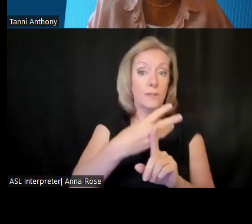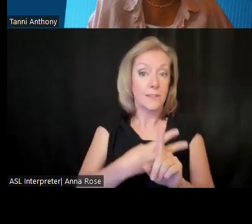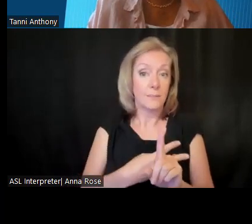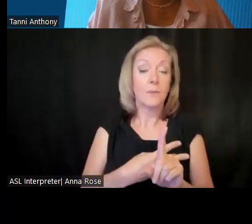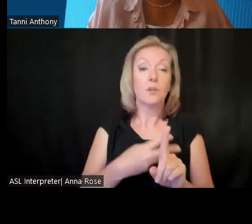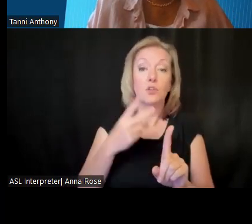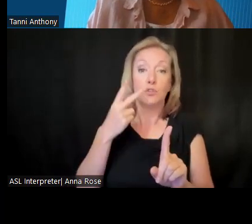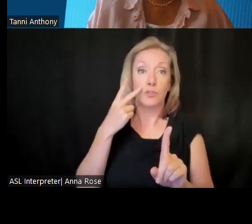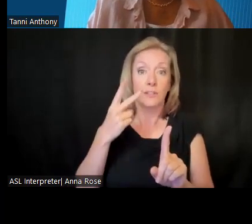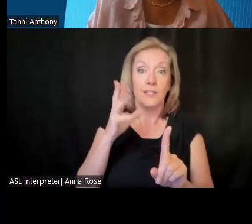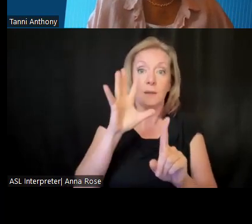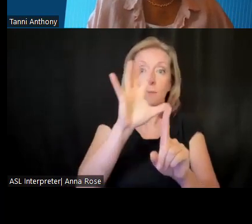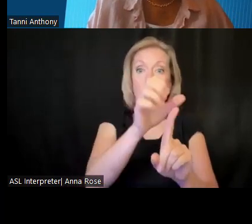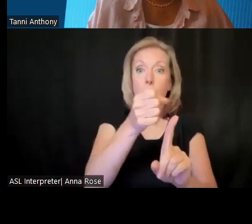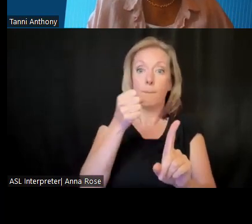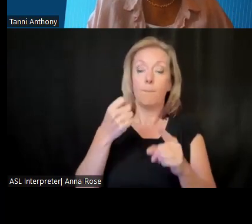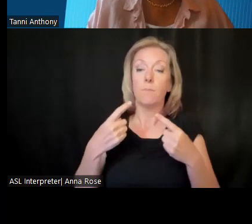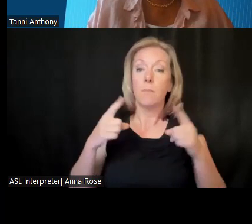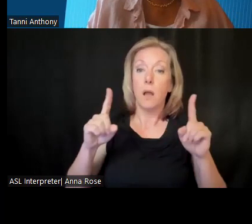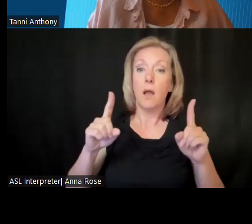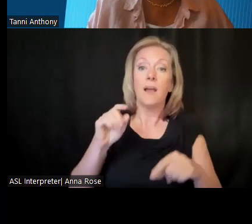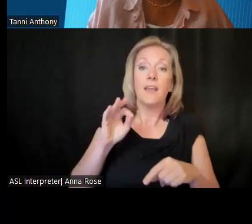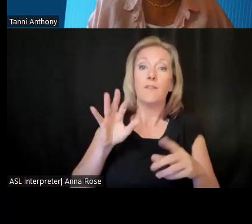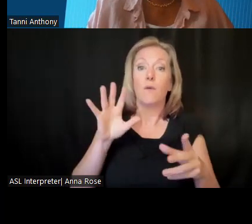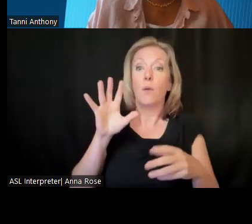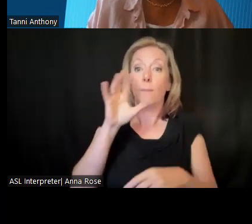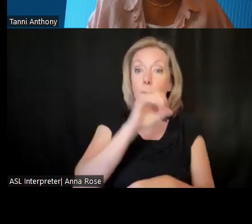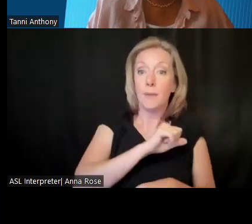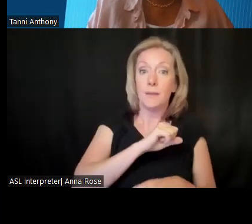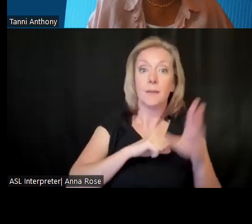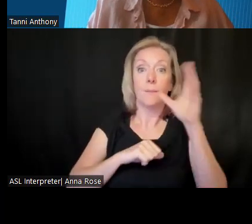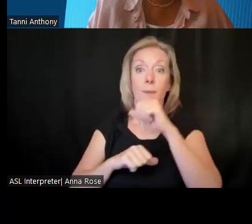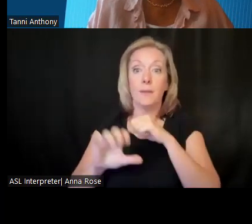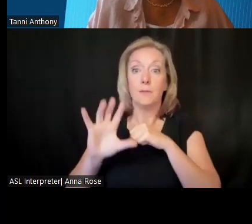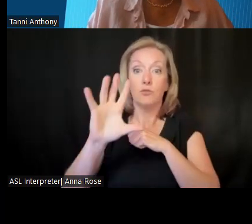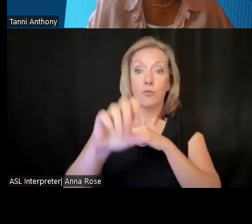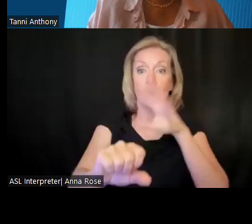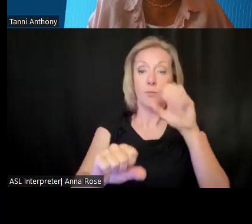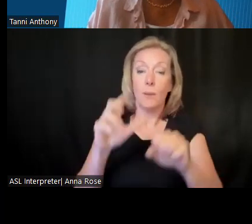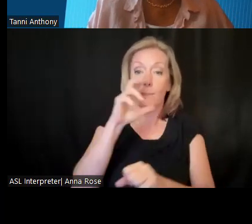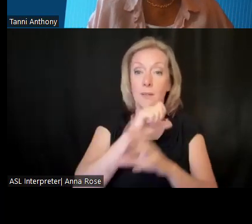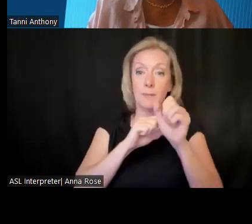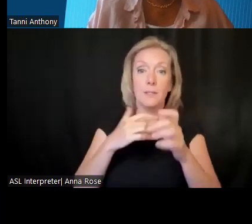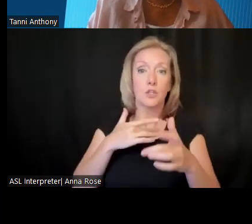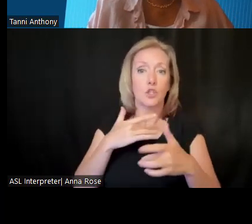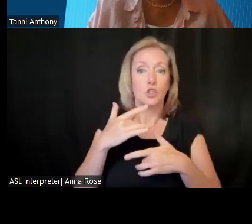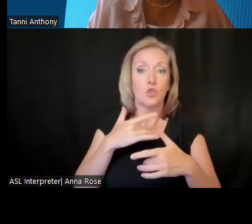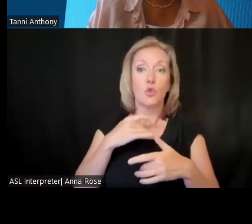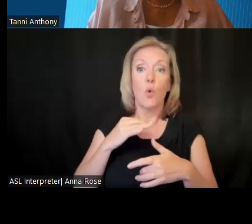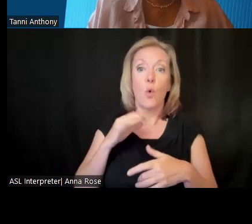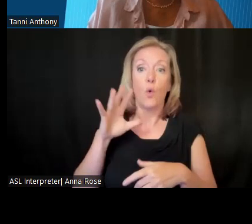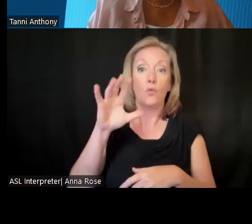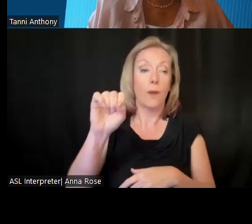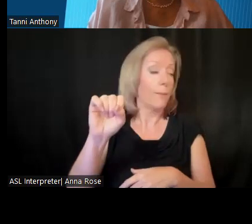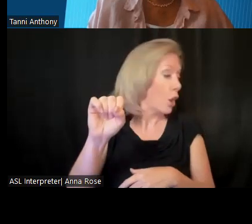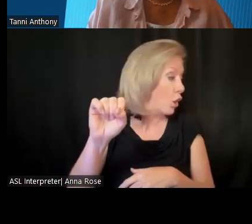for some accuracy. So the kid who overreaches or underreach, we're worried about this. The kid who looks away while reaching, we're